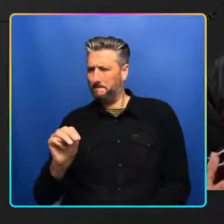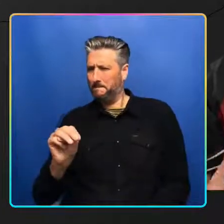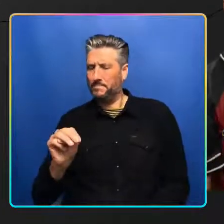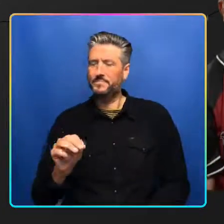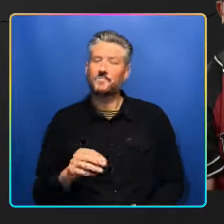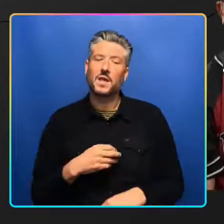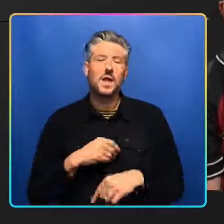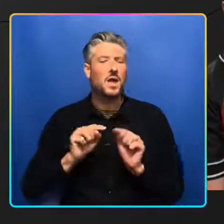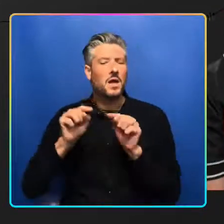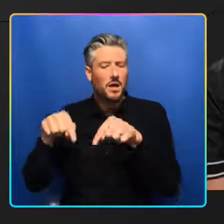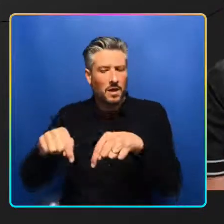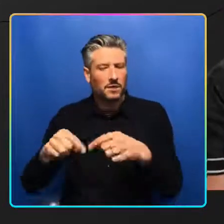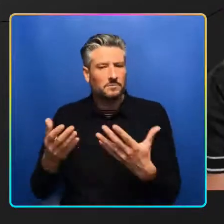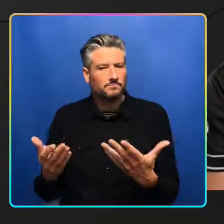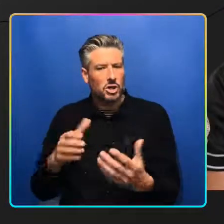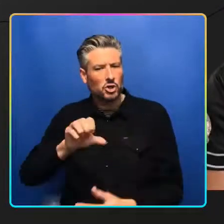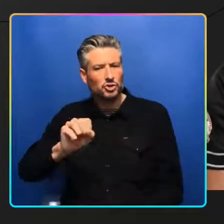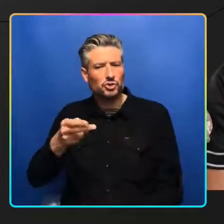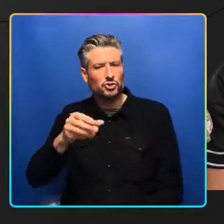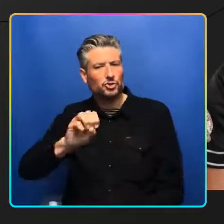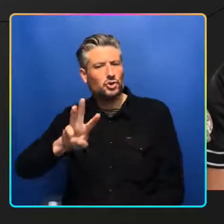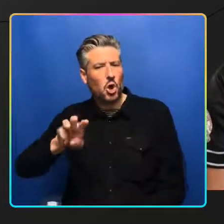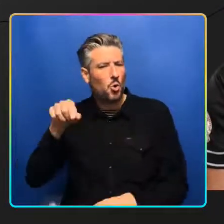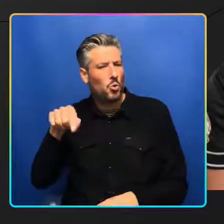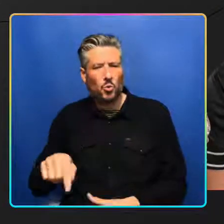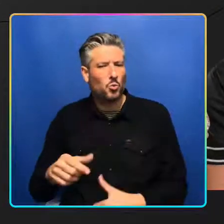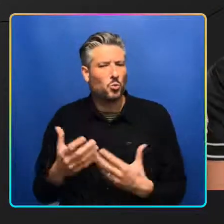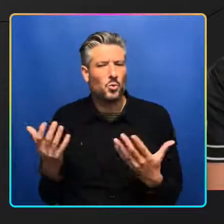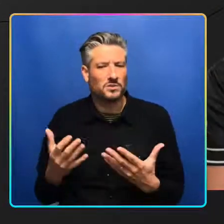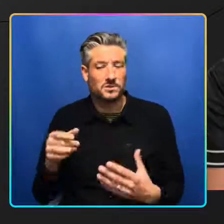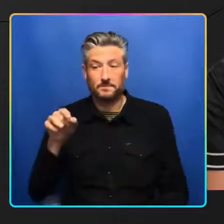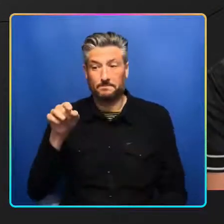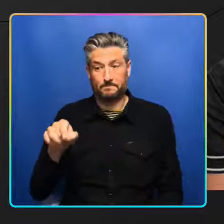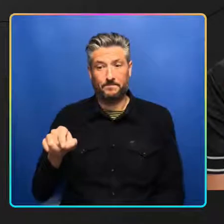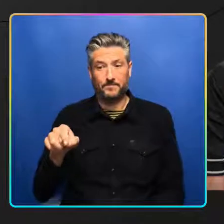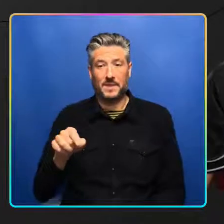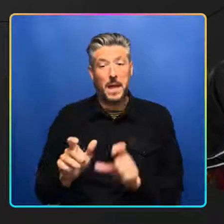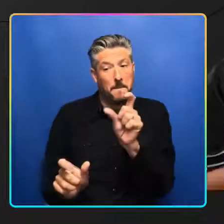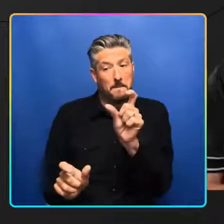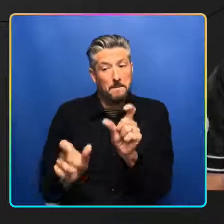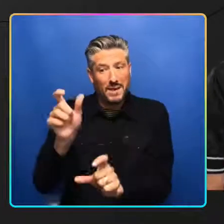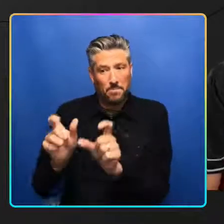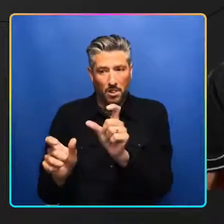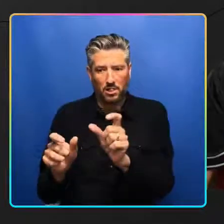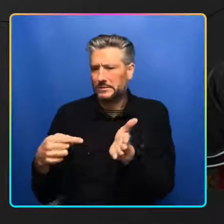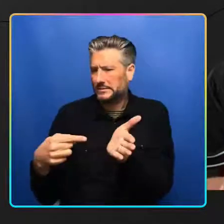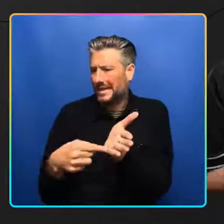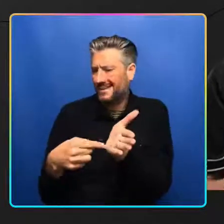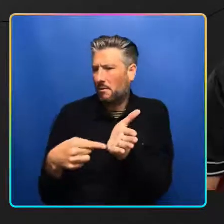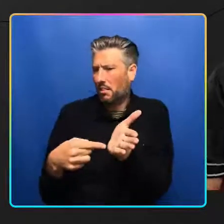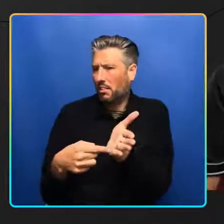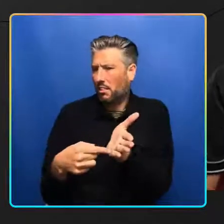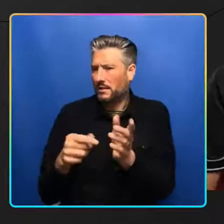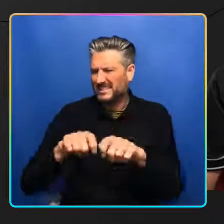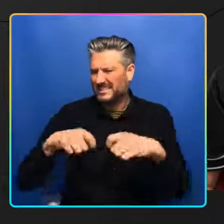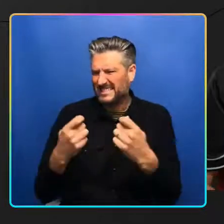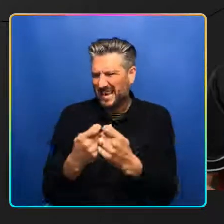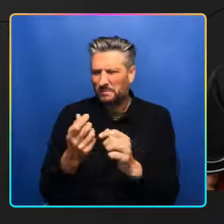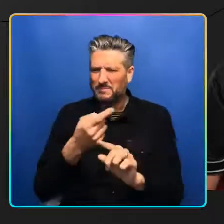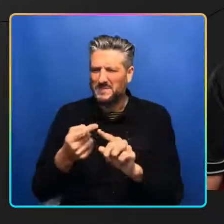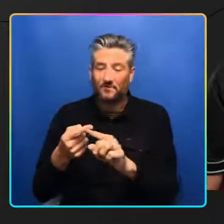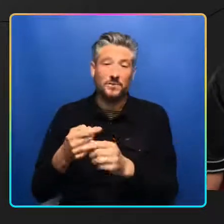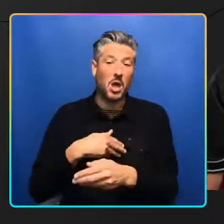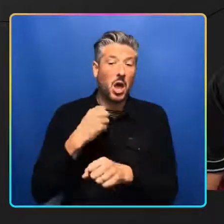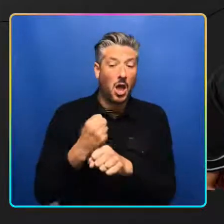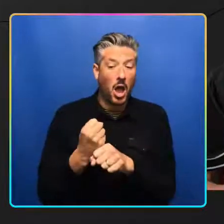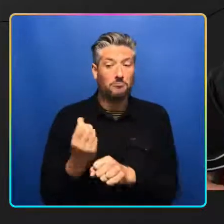the people in AI. The AI show is all about the technical things, like new products, how do you do things.